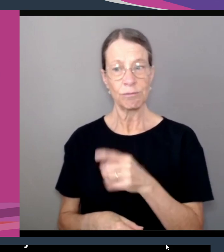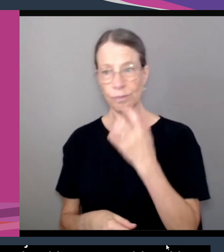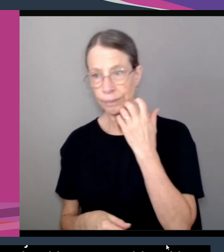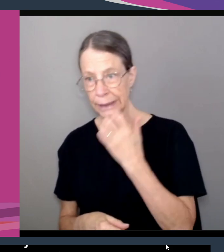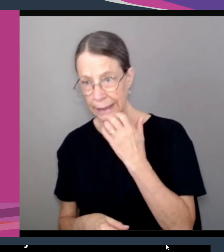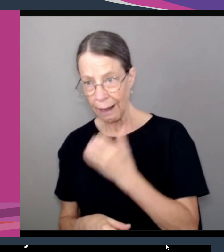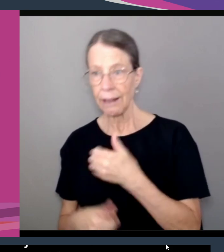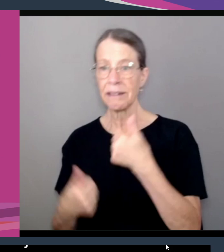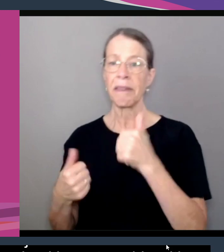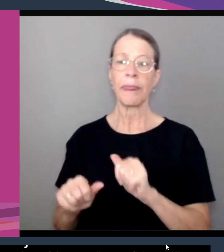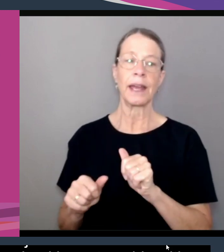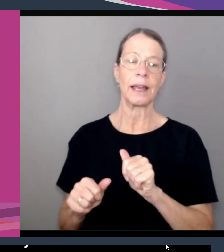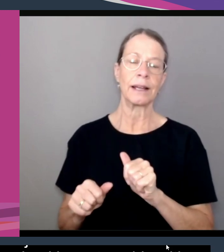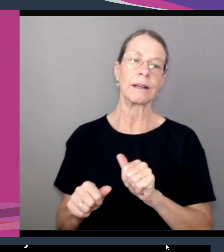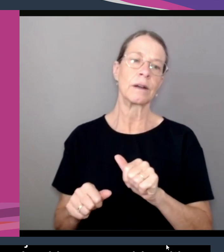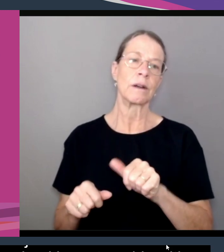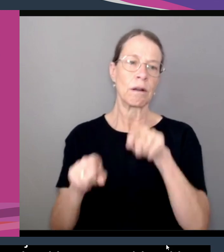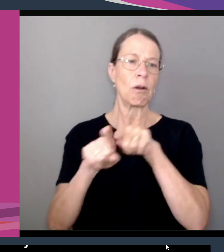mistakes.